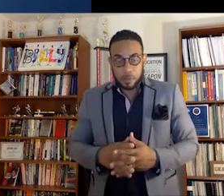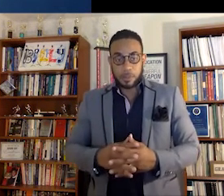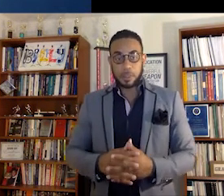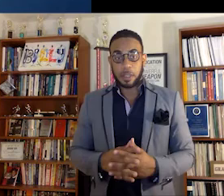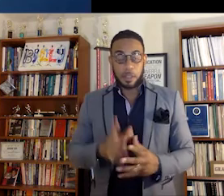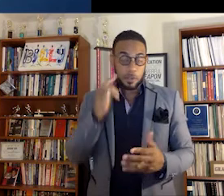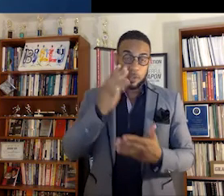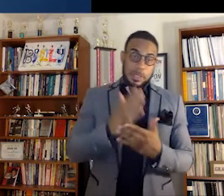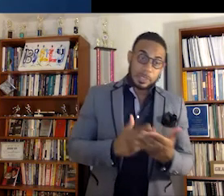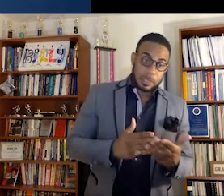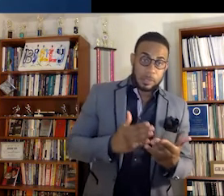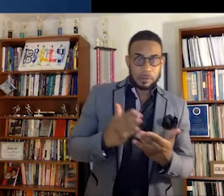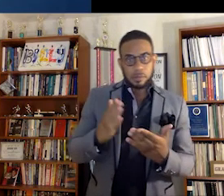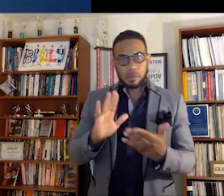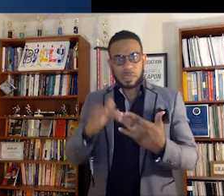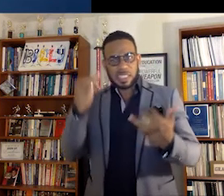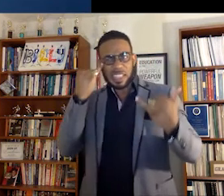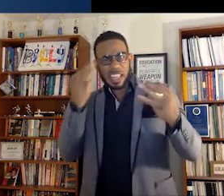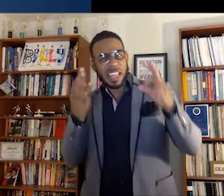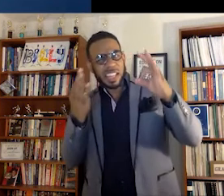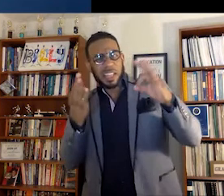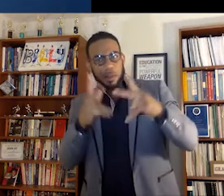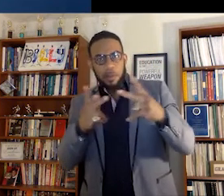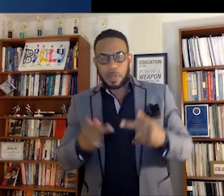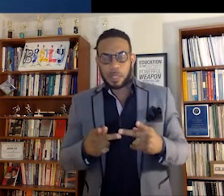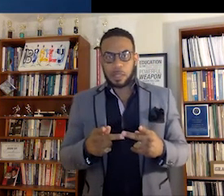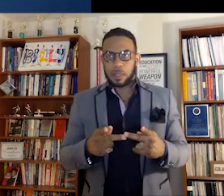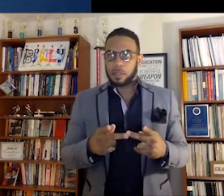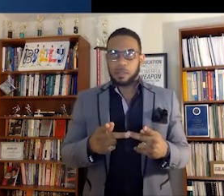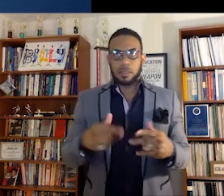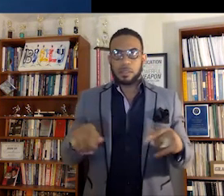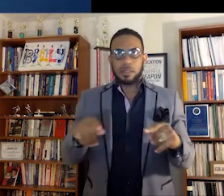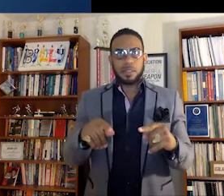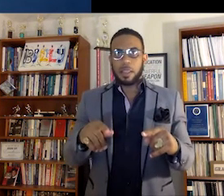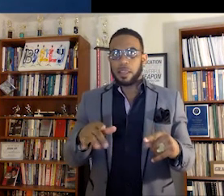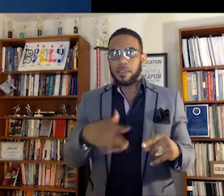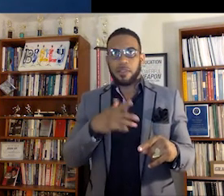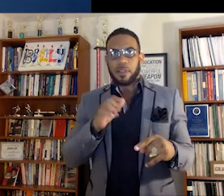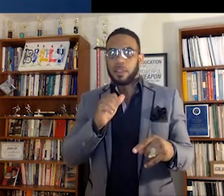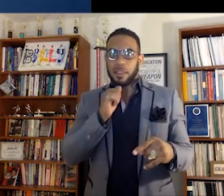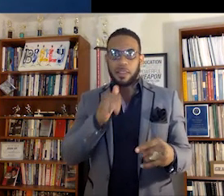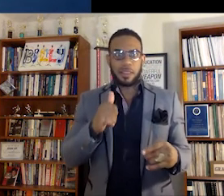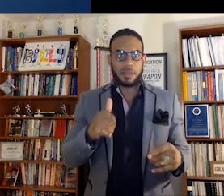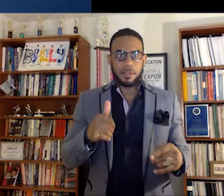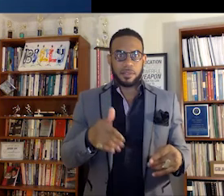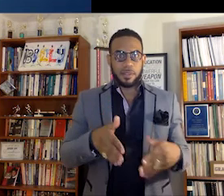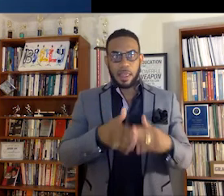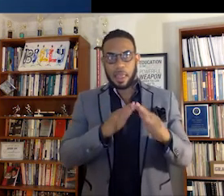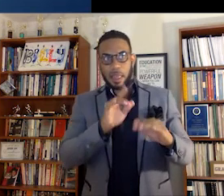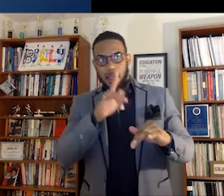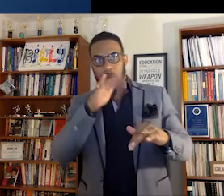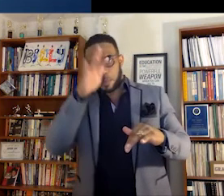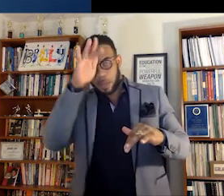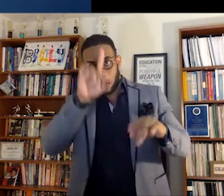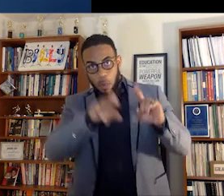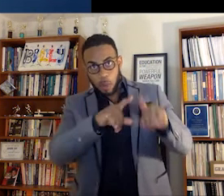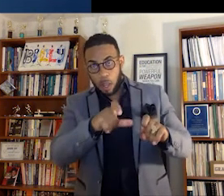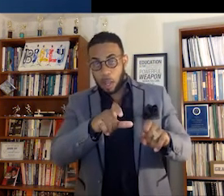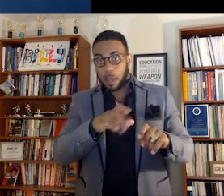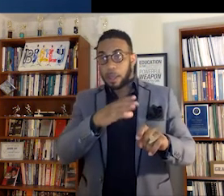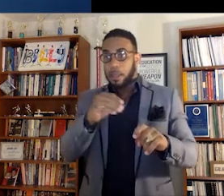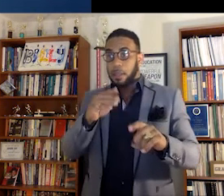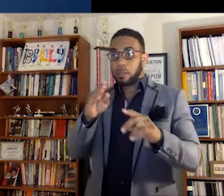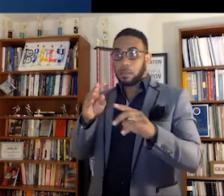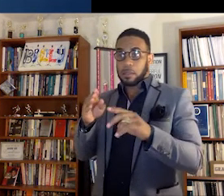for some, it's an ideal place. They feel like they can ask their parents questions,